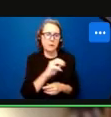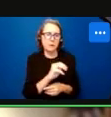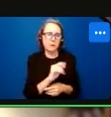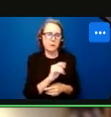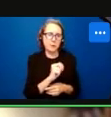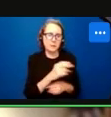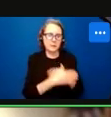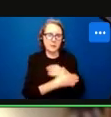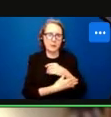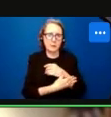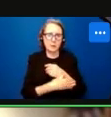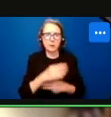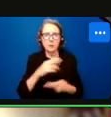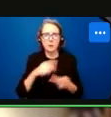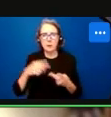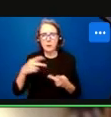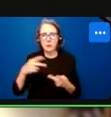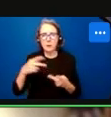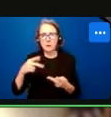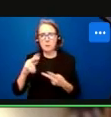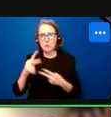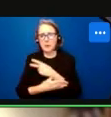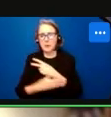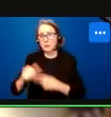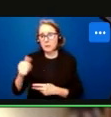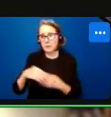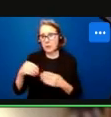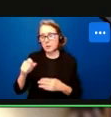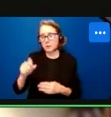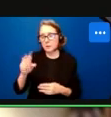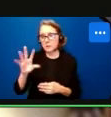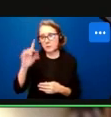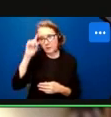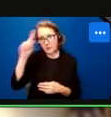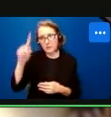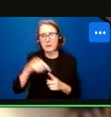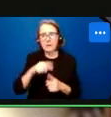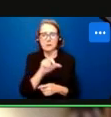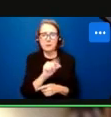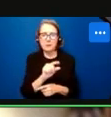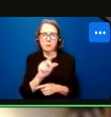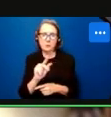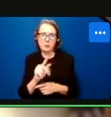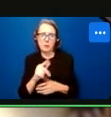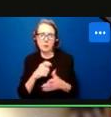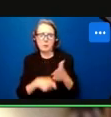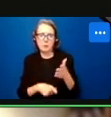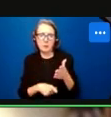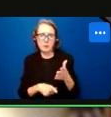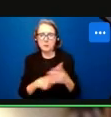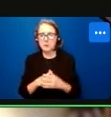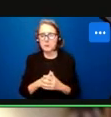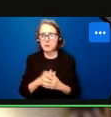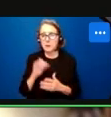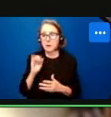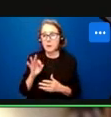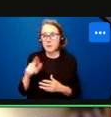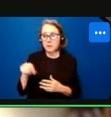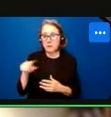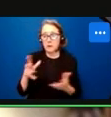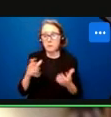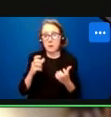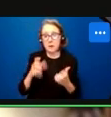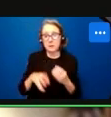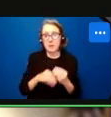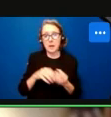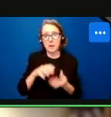or $10.65 in Polk, and that would be the 2023 rate. And then if they want to add mixed